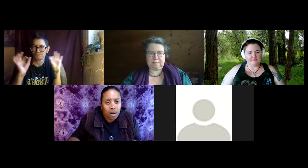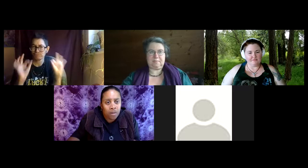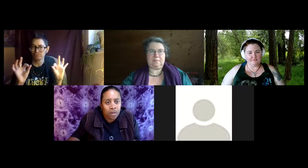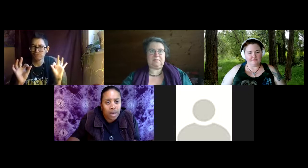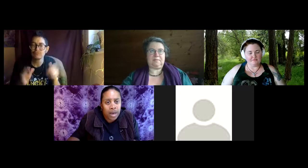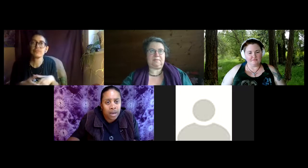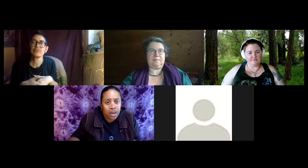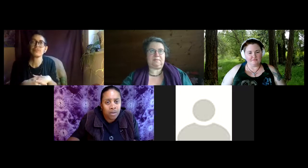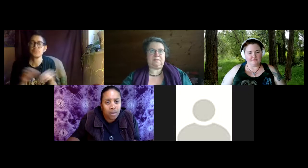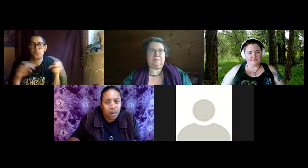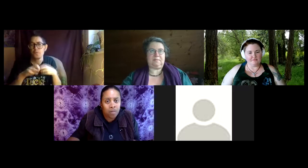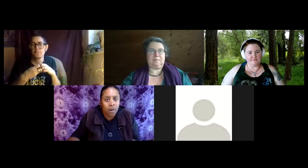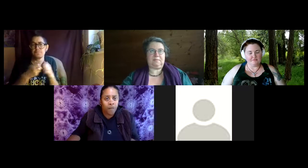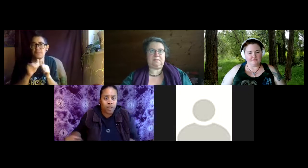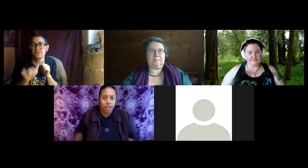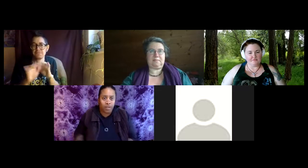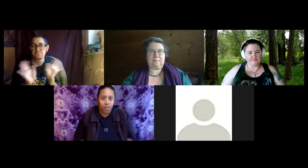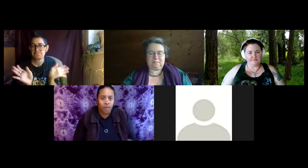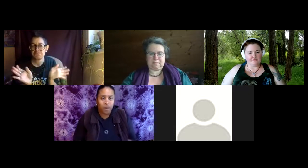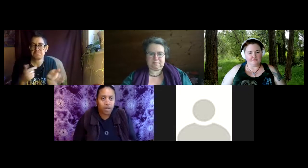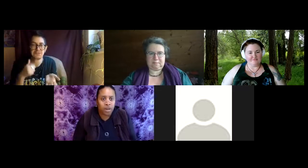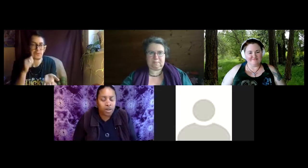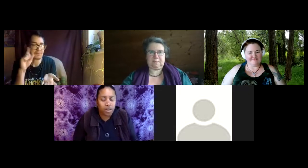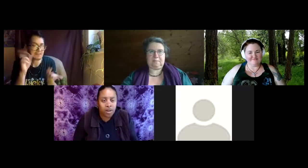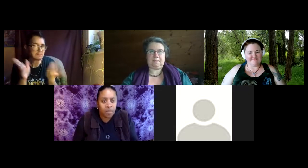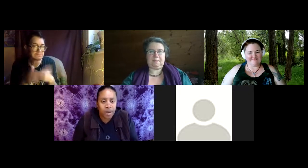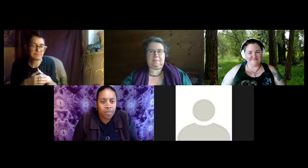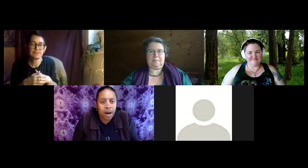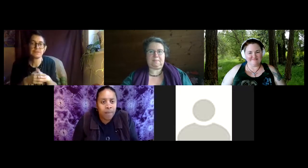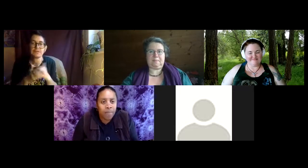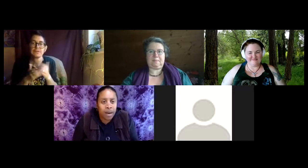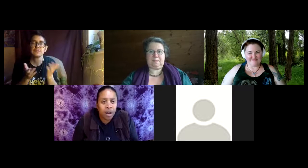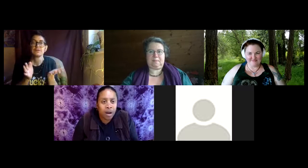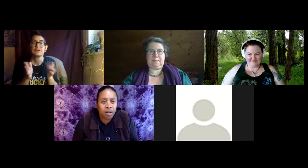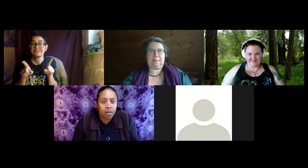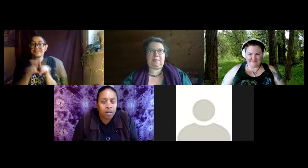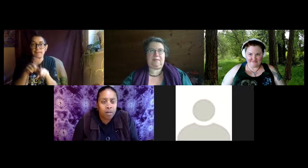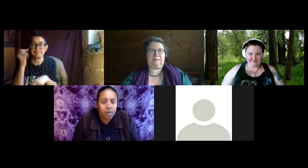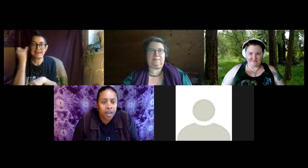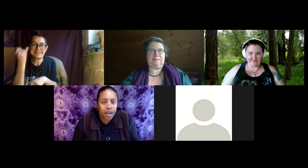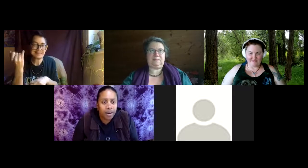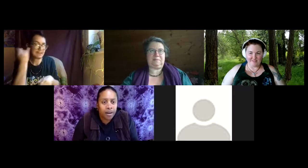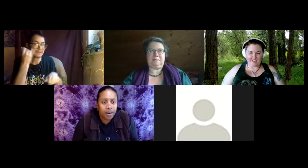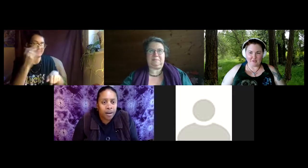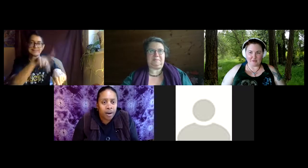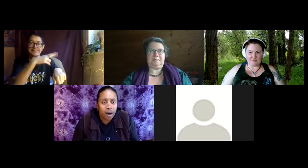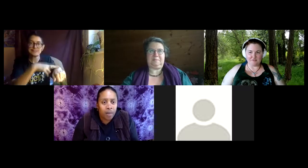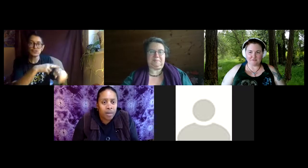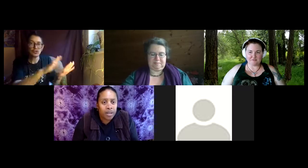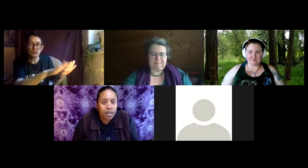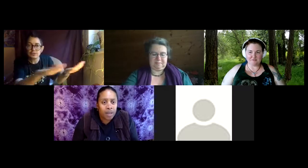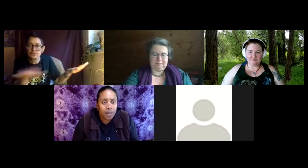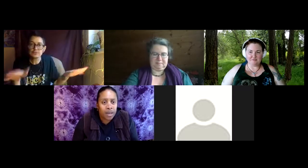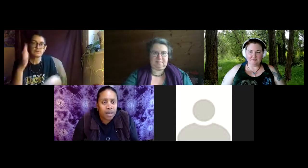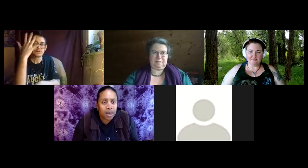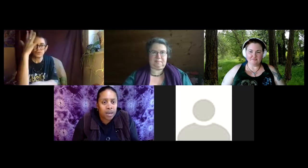you know, yeah, you can, you know, go for it. That's perfect. So there shouldn't be a problem at all with that. And